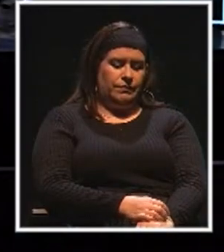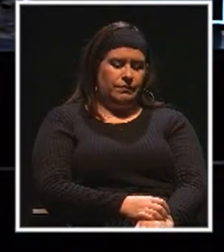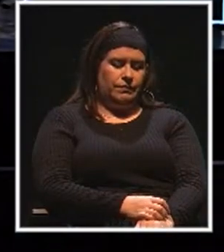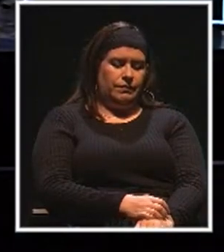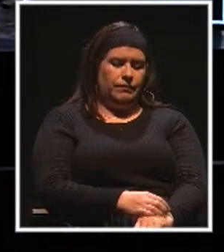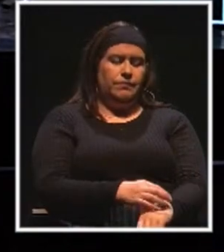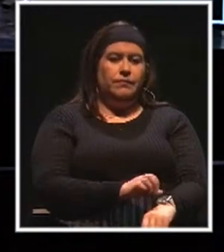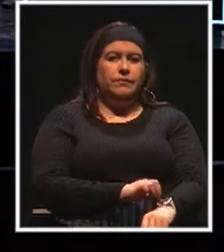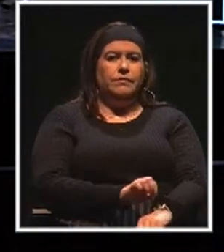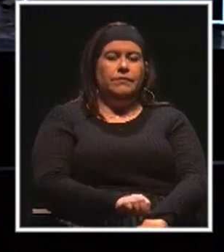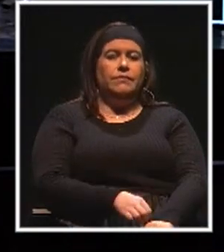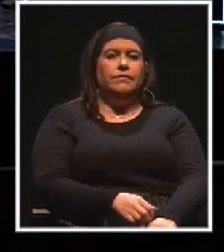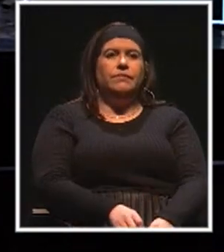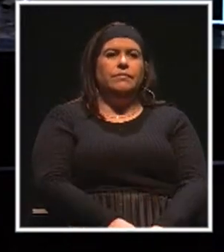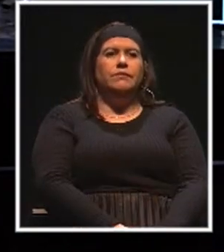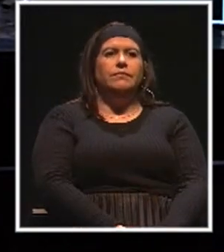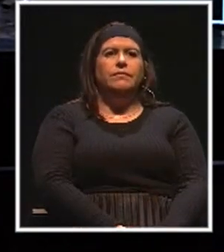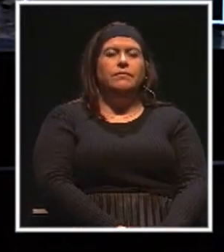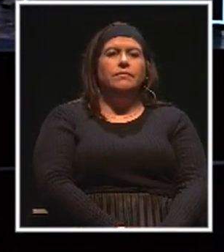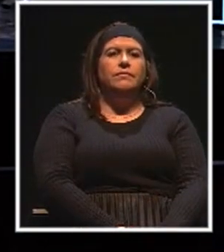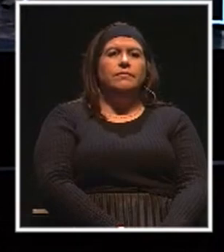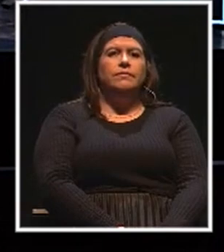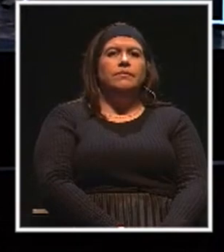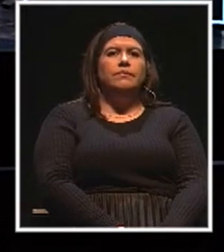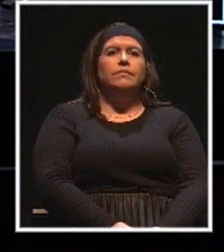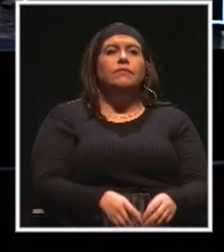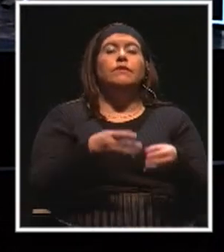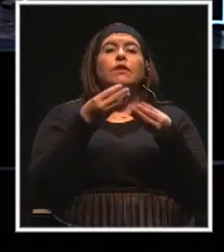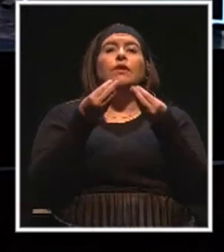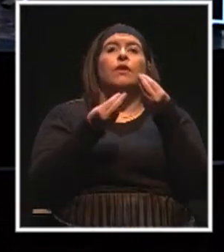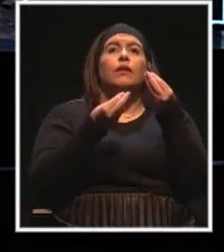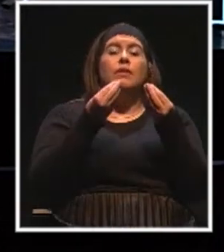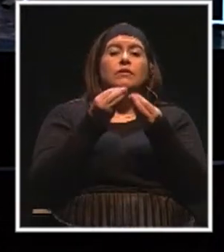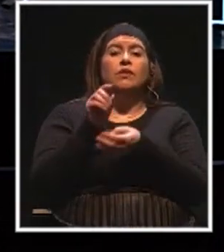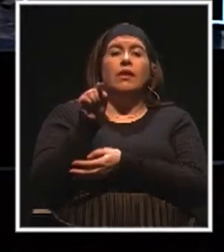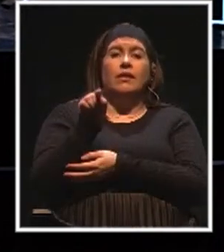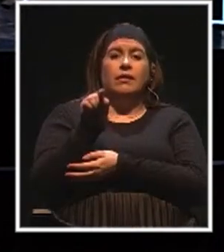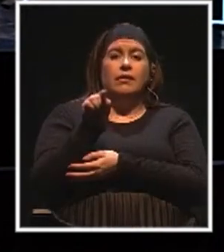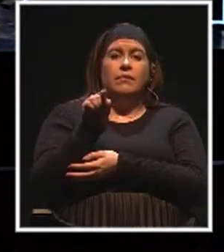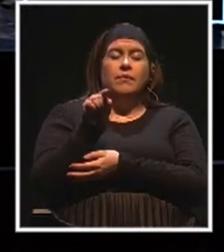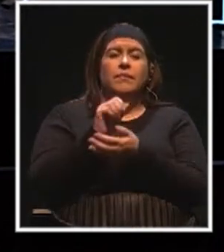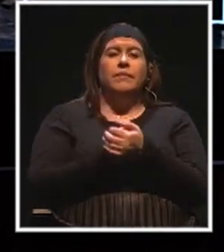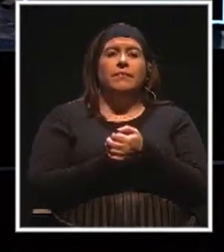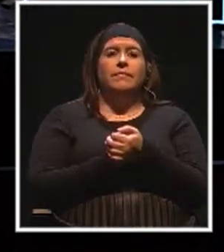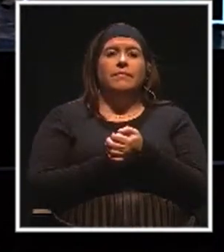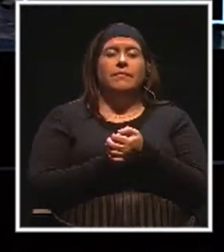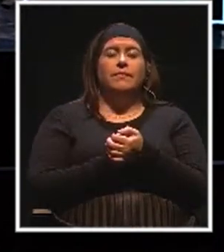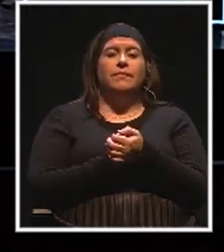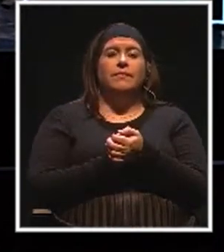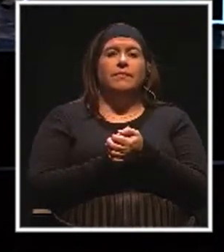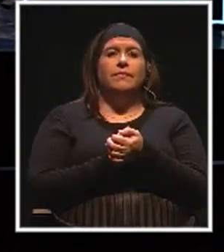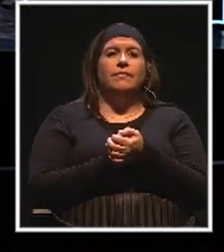Now, what was interesting, too, was that we started working on this, and then about 1